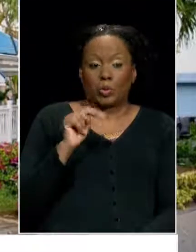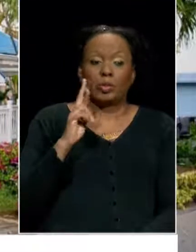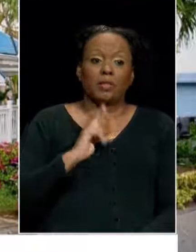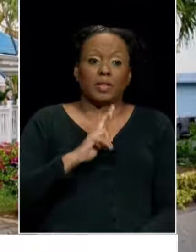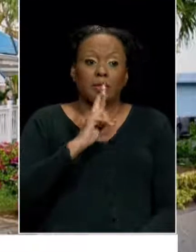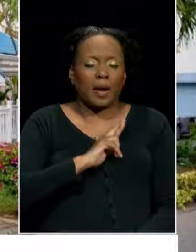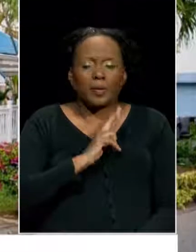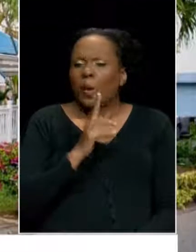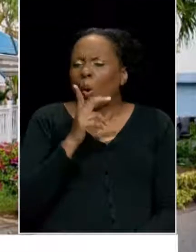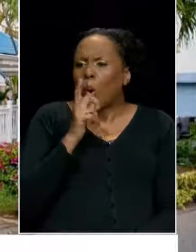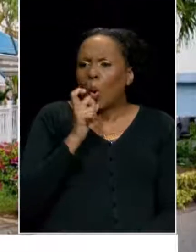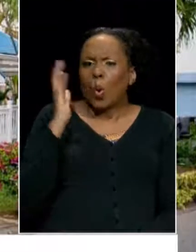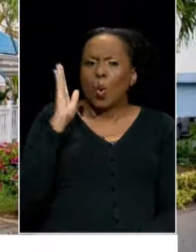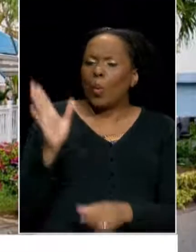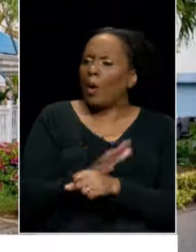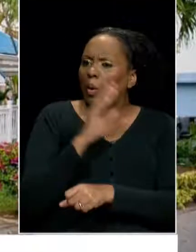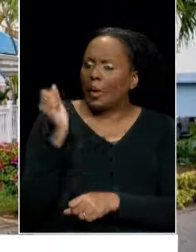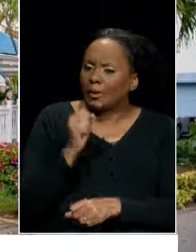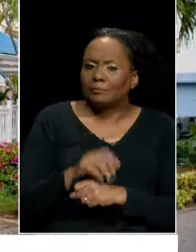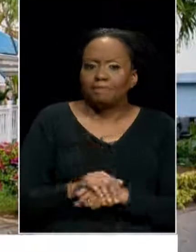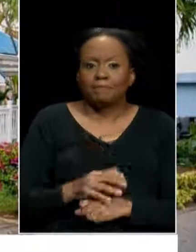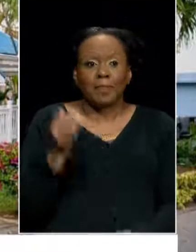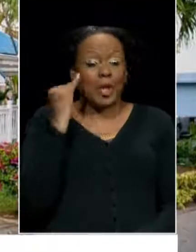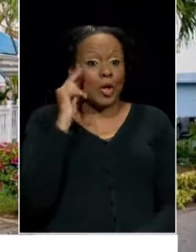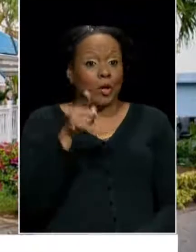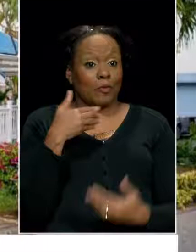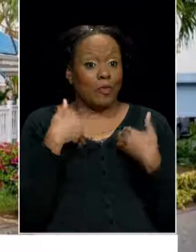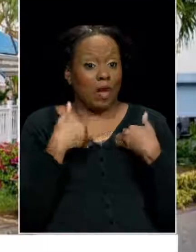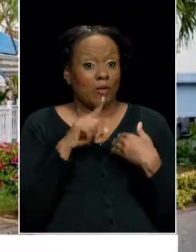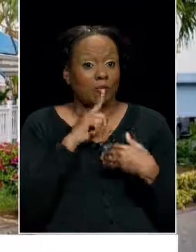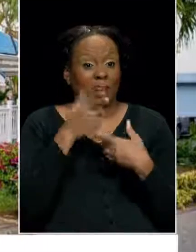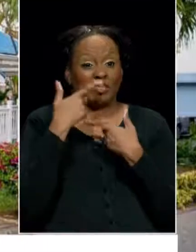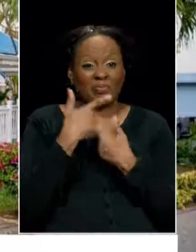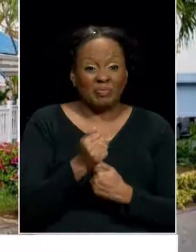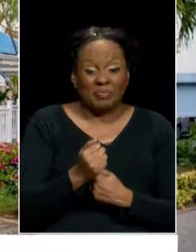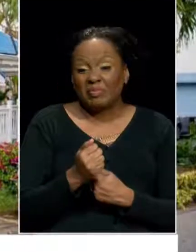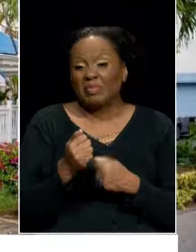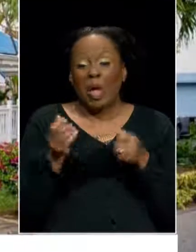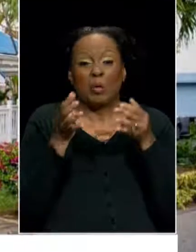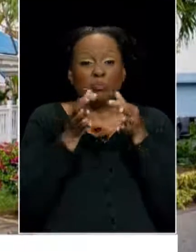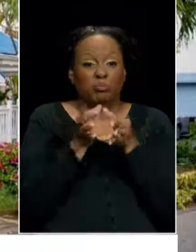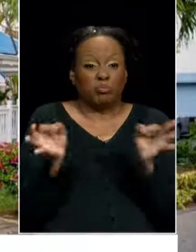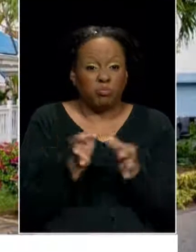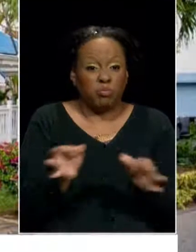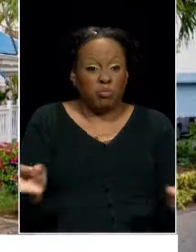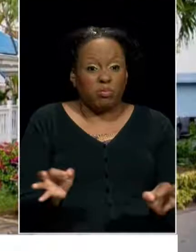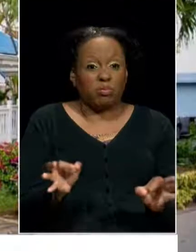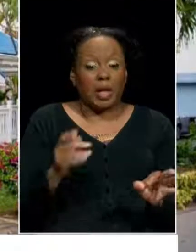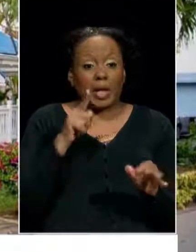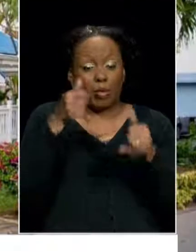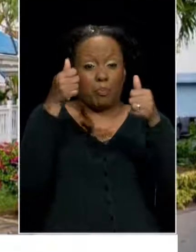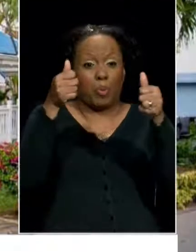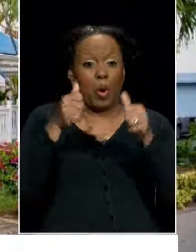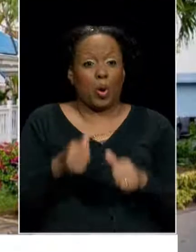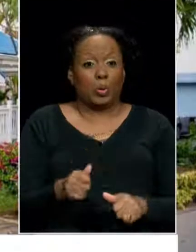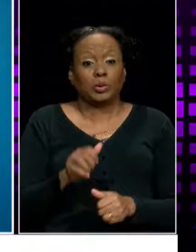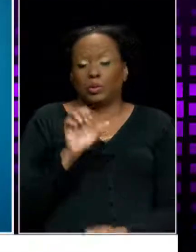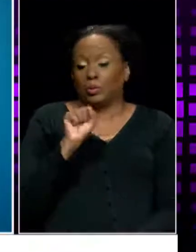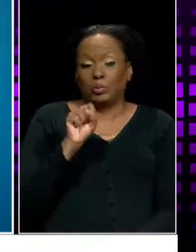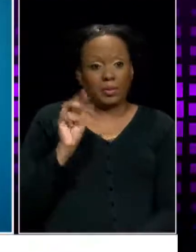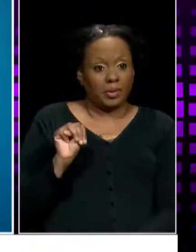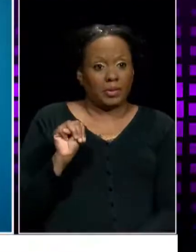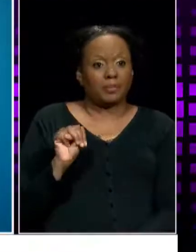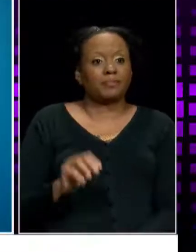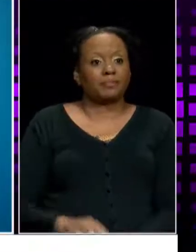audience member who has the most interesting, exciting, invigorating comment on our social media pages. And just a reminder, you